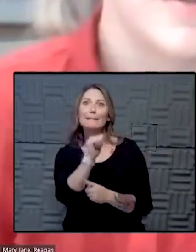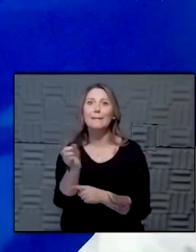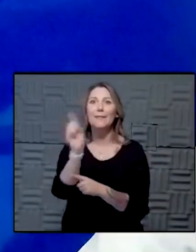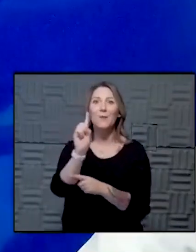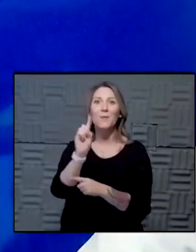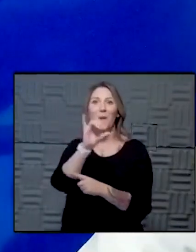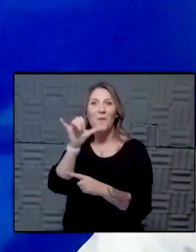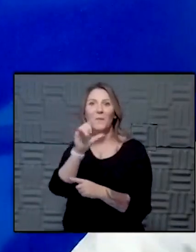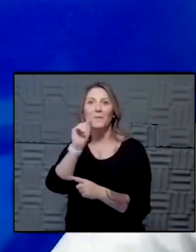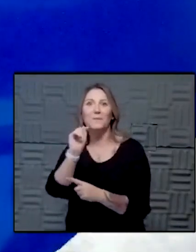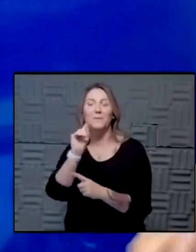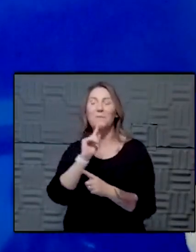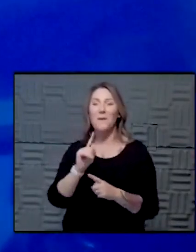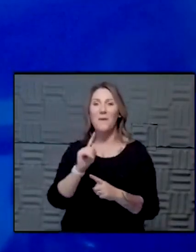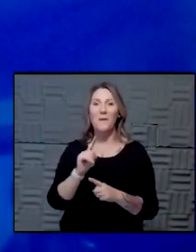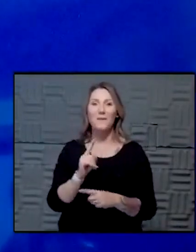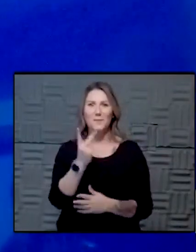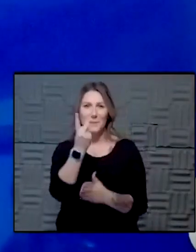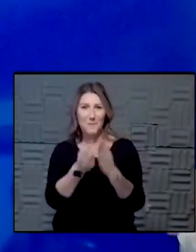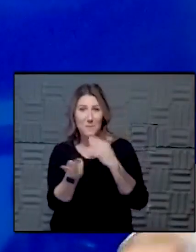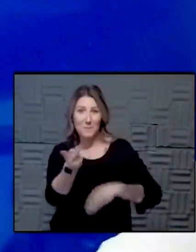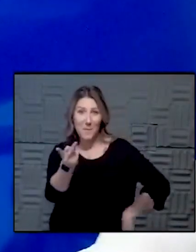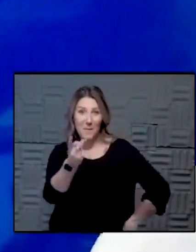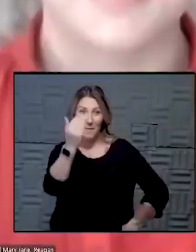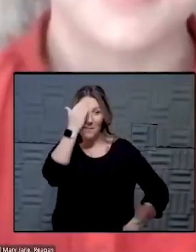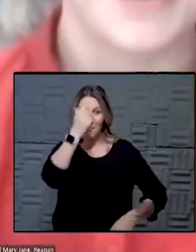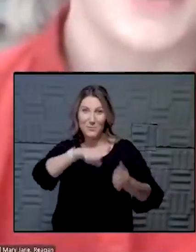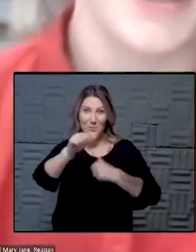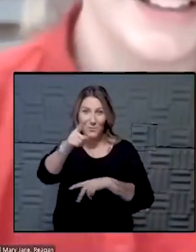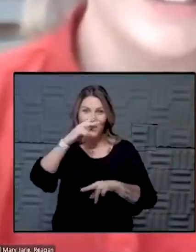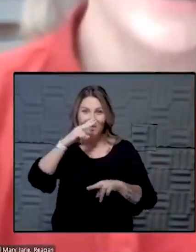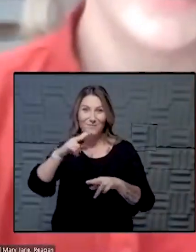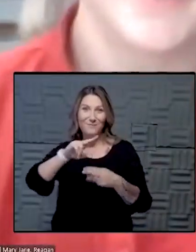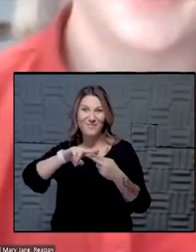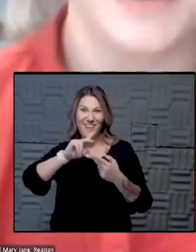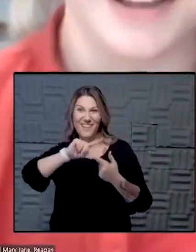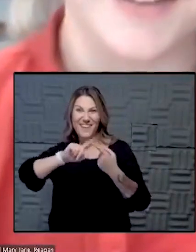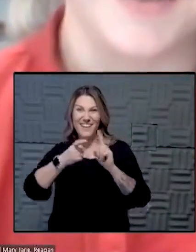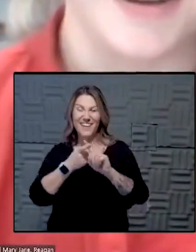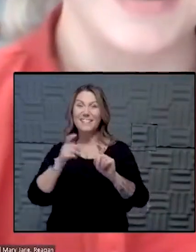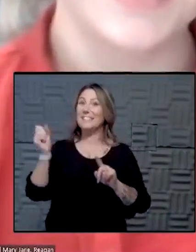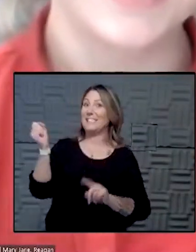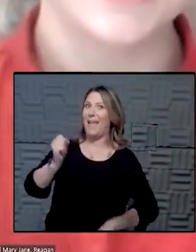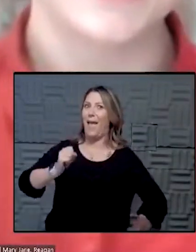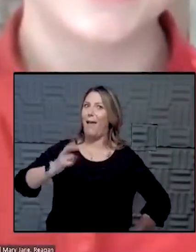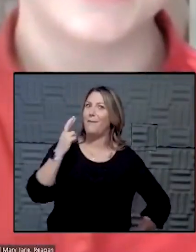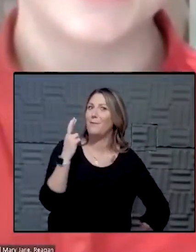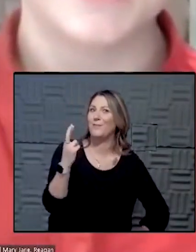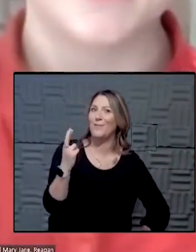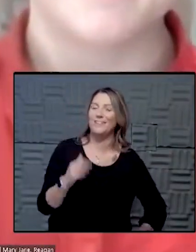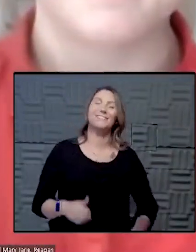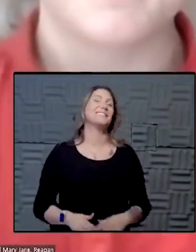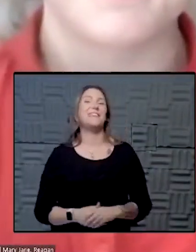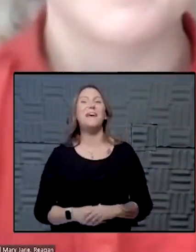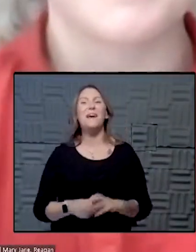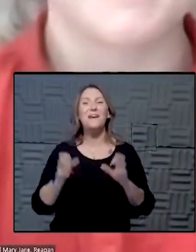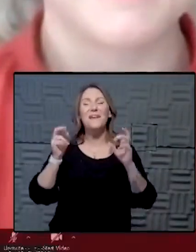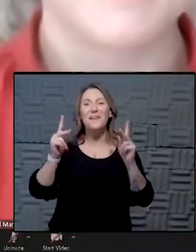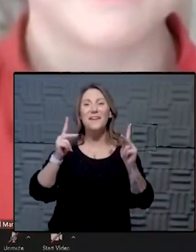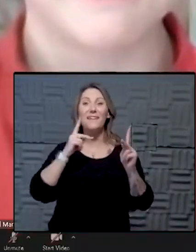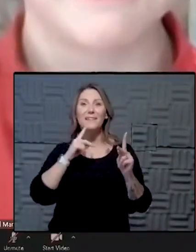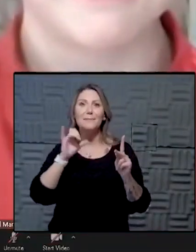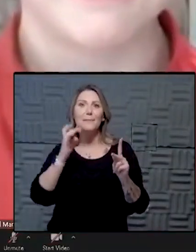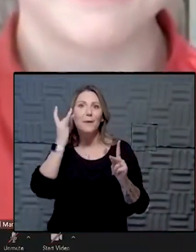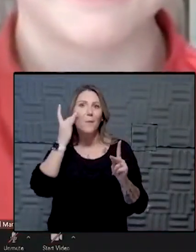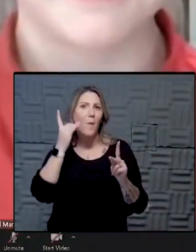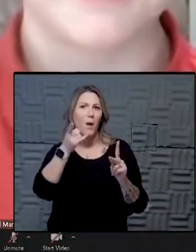that's awesome. I do like this. So the two of you know each other. Are you friends? Yes. We're really good friends. You're really good friends. Okay, so is that why you